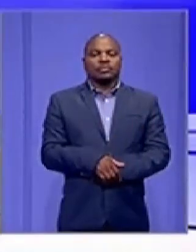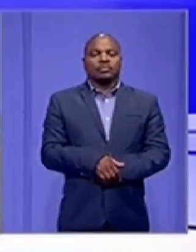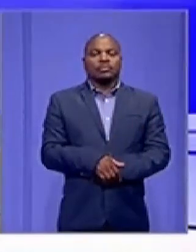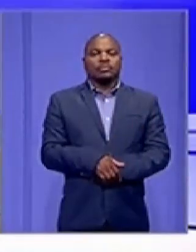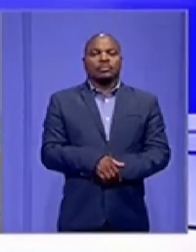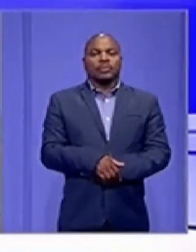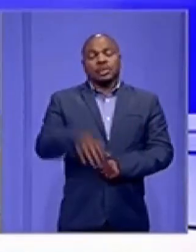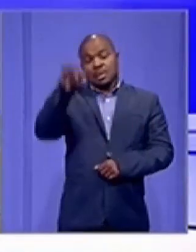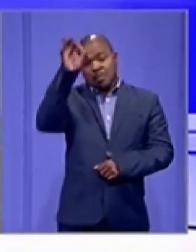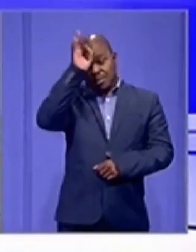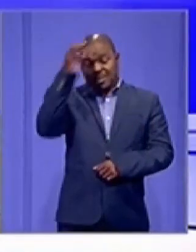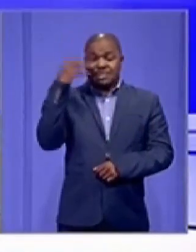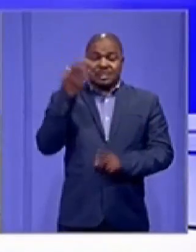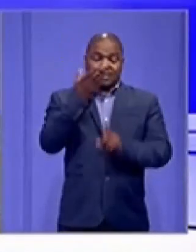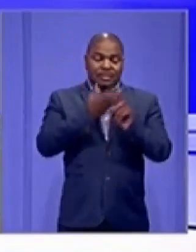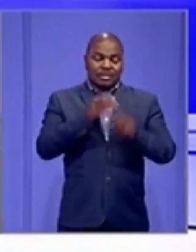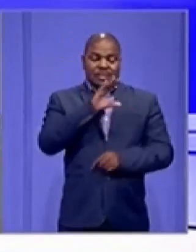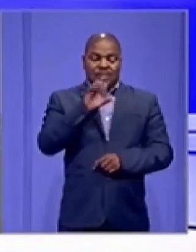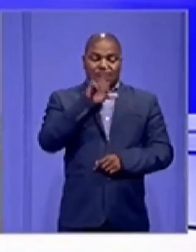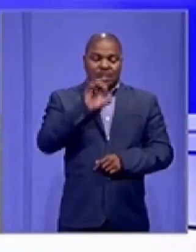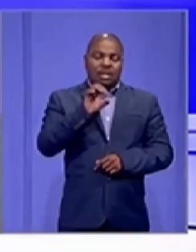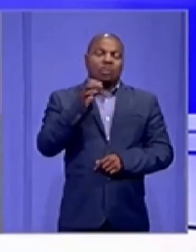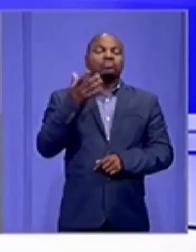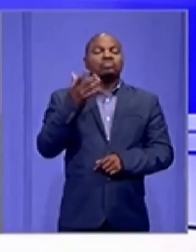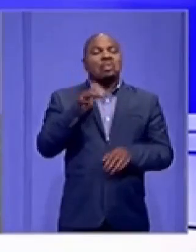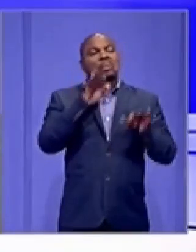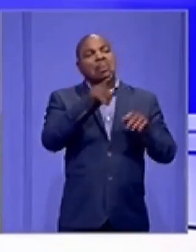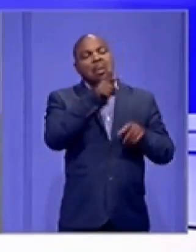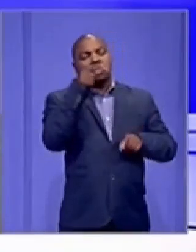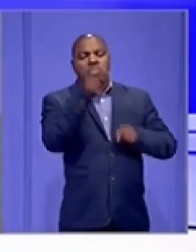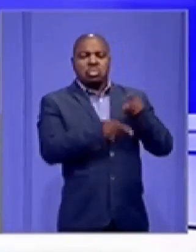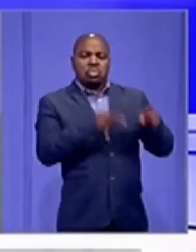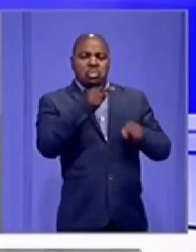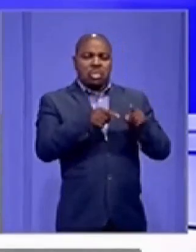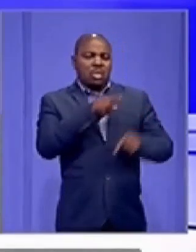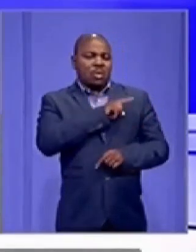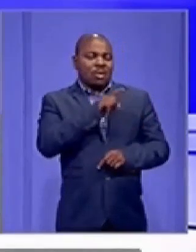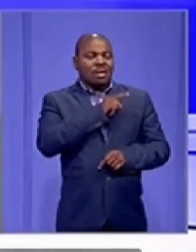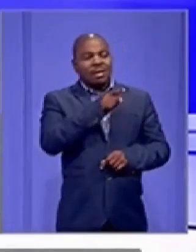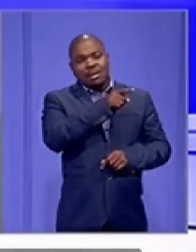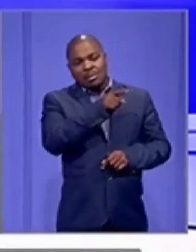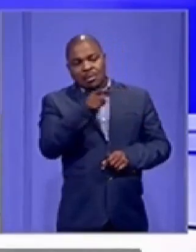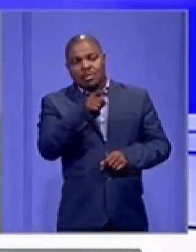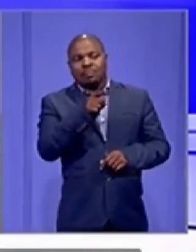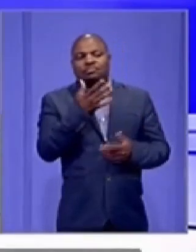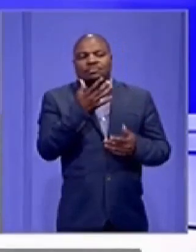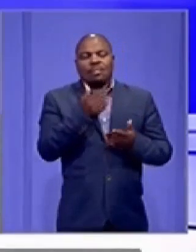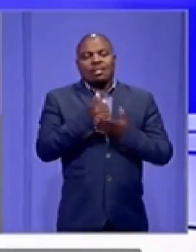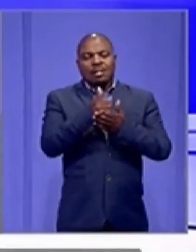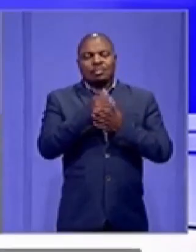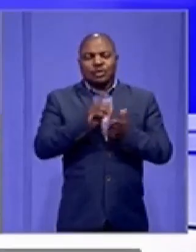Tona ya maphodisa Peggy Cele o sotše ka bogale badudi bao ba šireletšago le go thuša